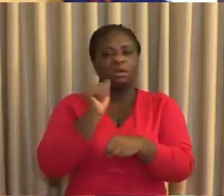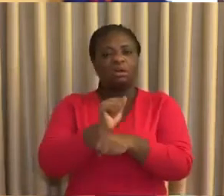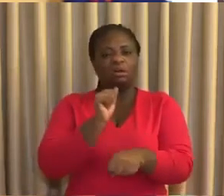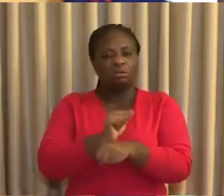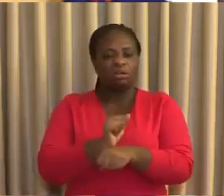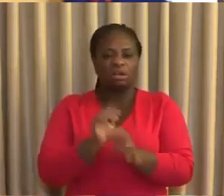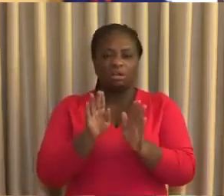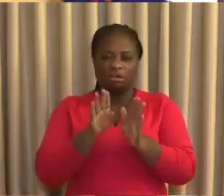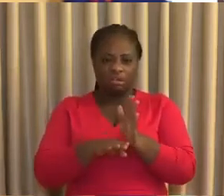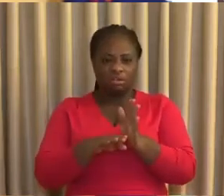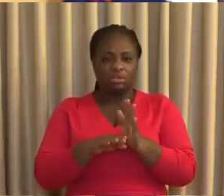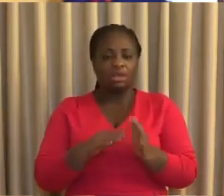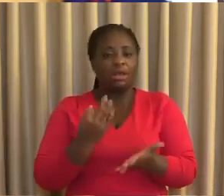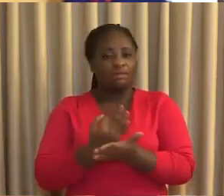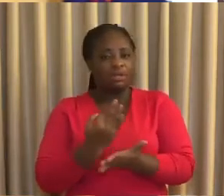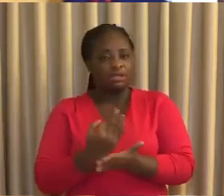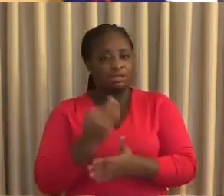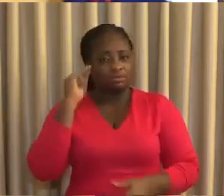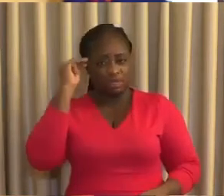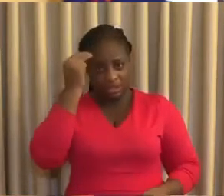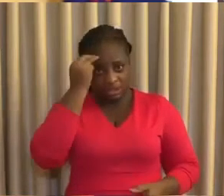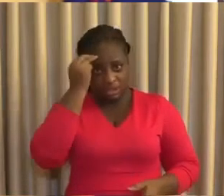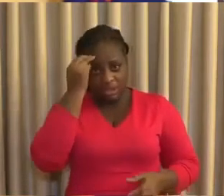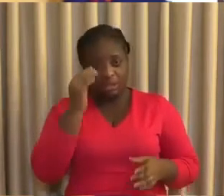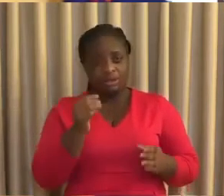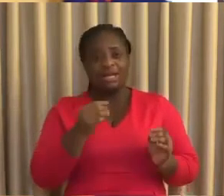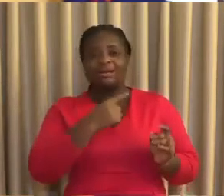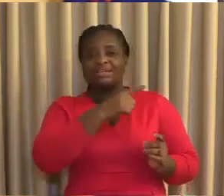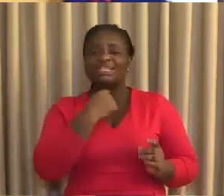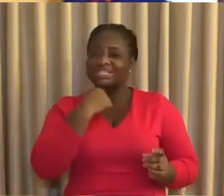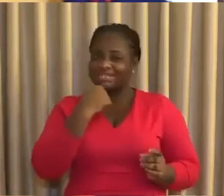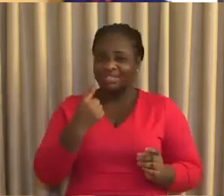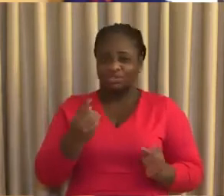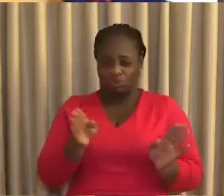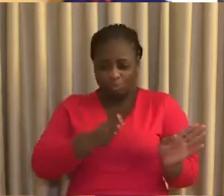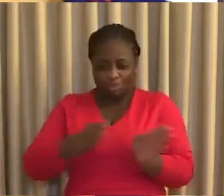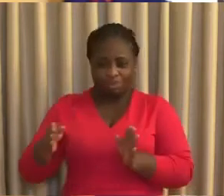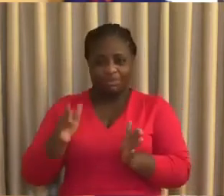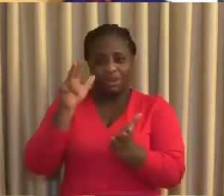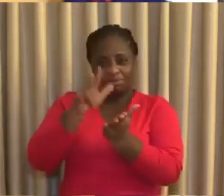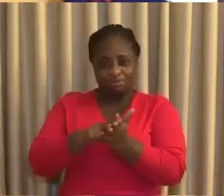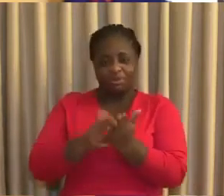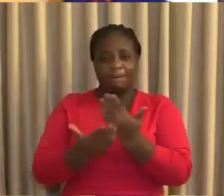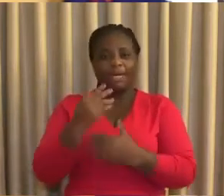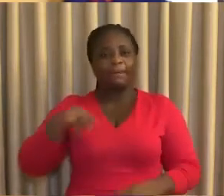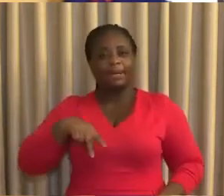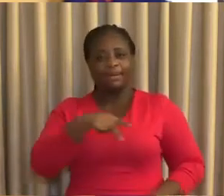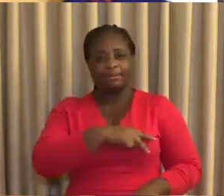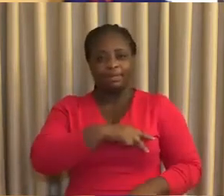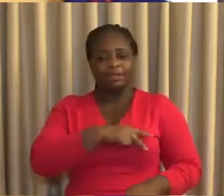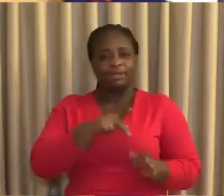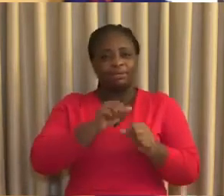has been directed by me to prepare for approval by Parliament a coronavirus alleviation